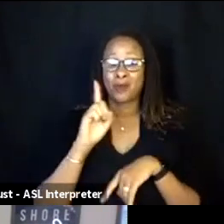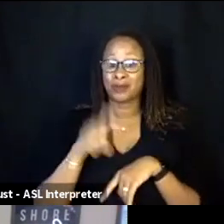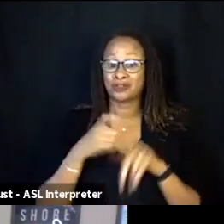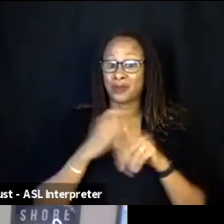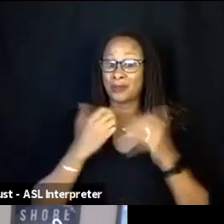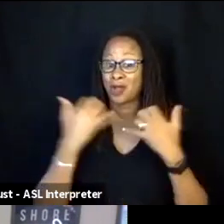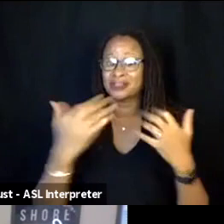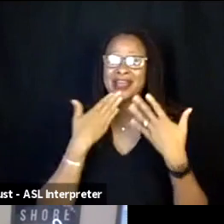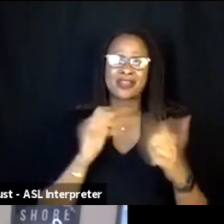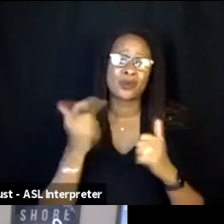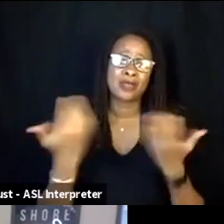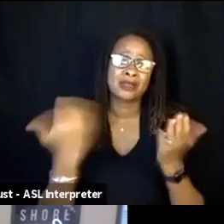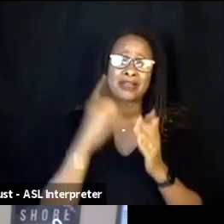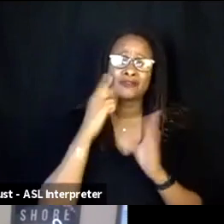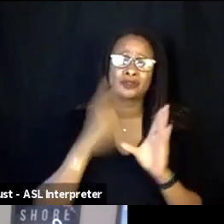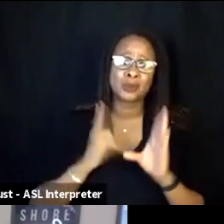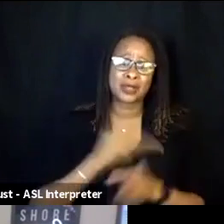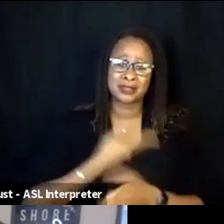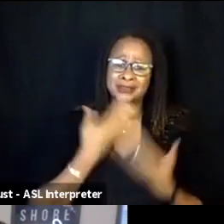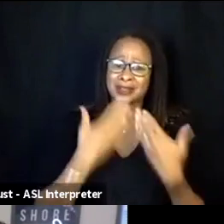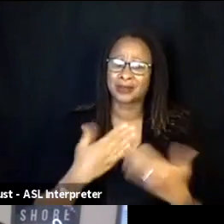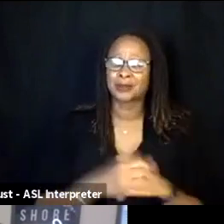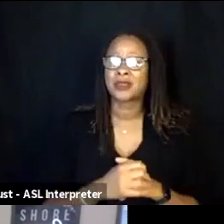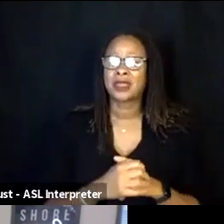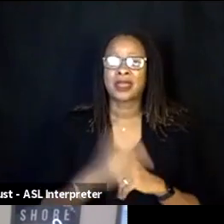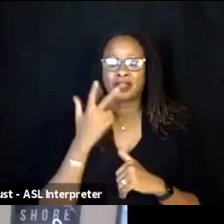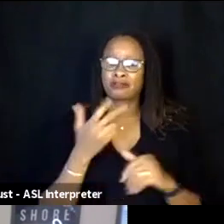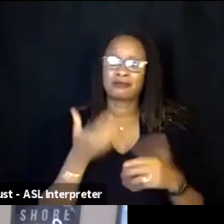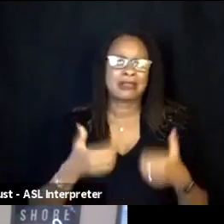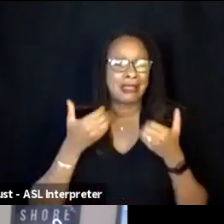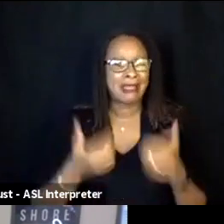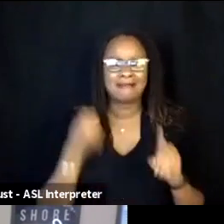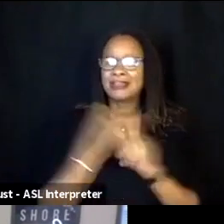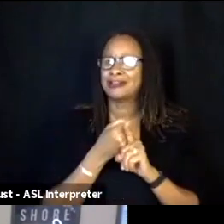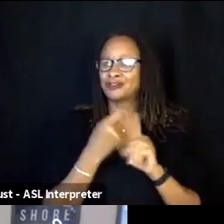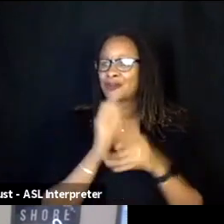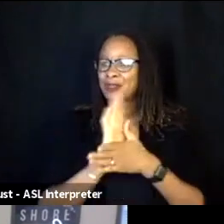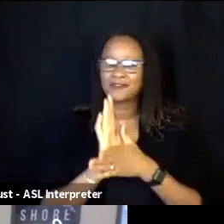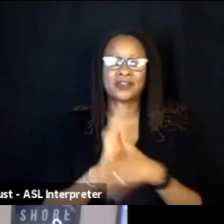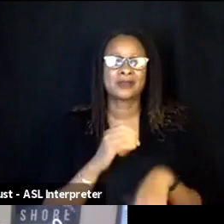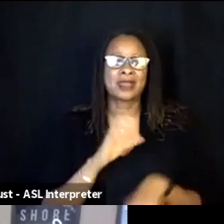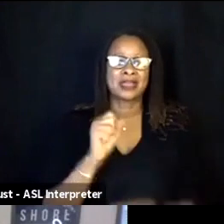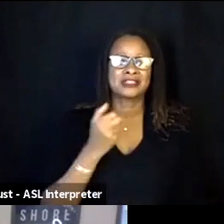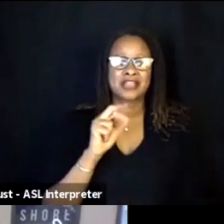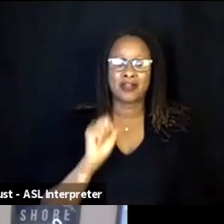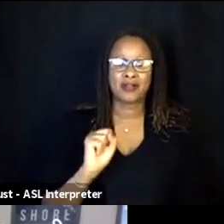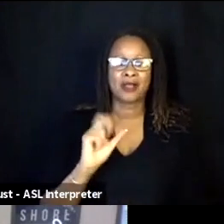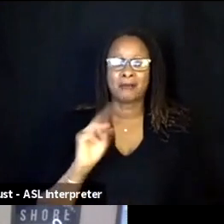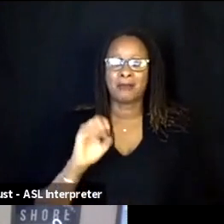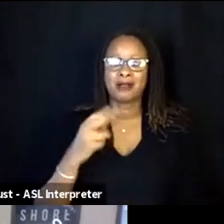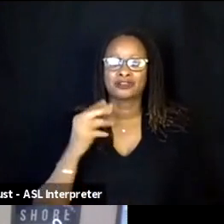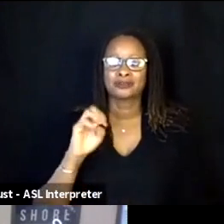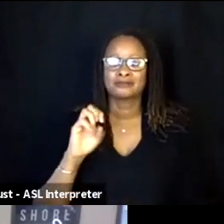you all again for joining us. Three heavy hitters from the film industry. Sarah Moshman is an Emmy